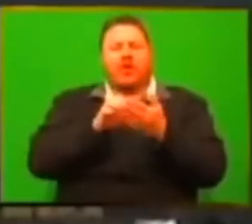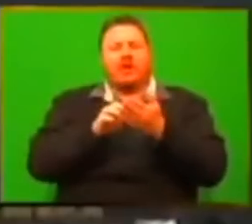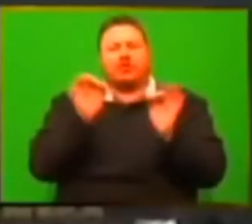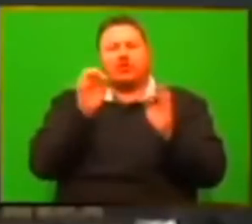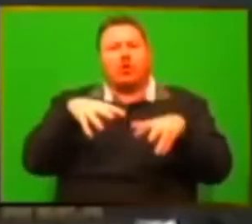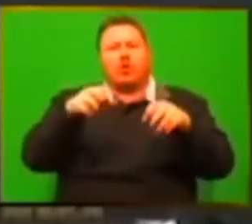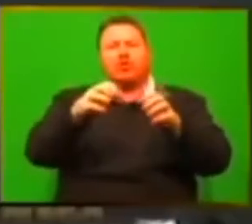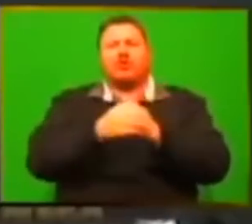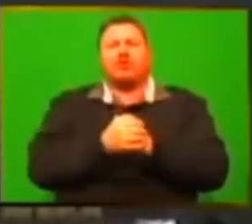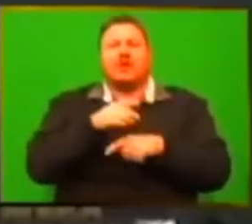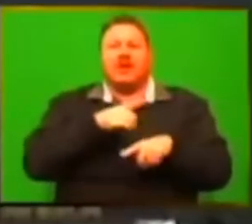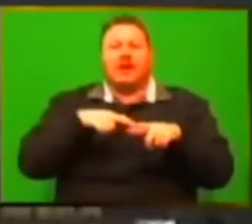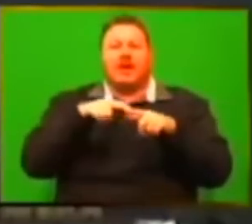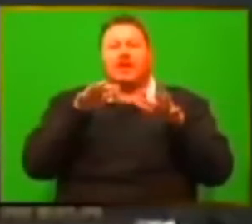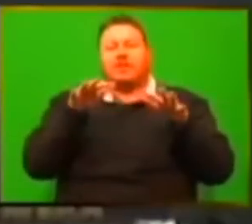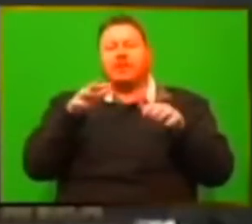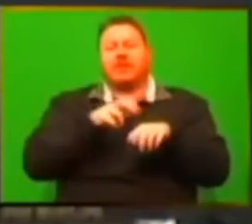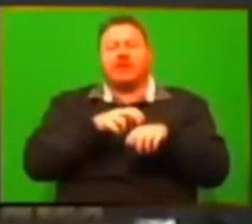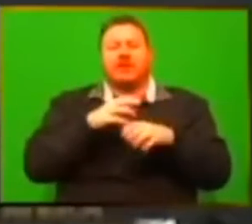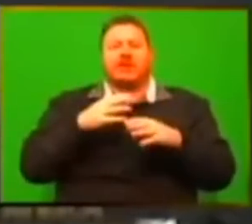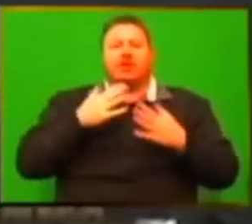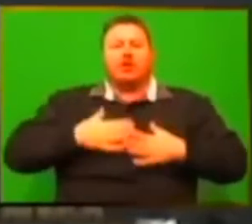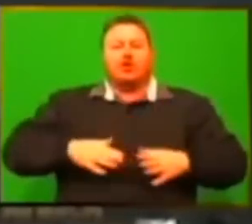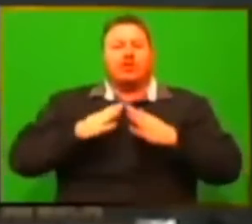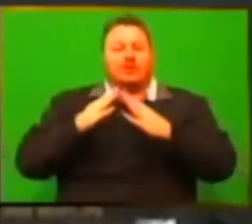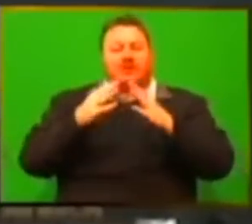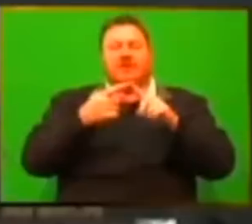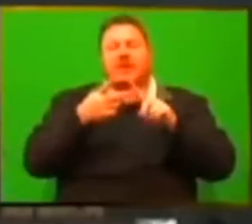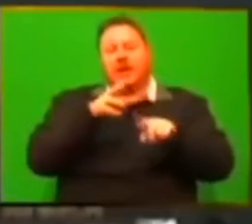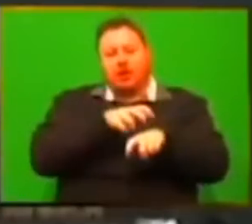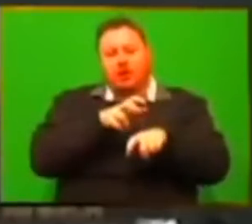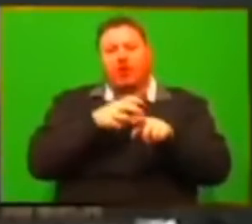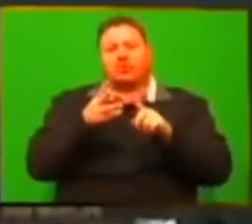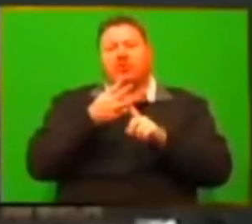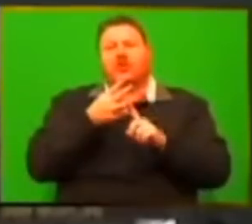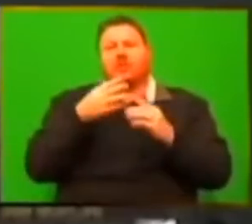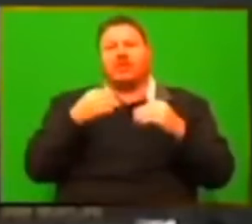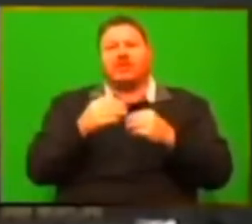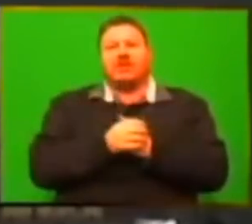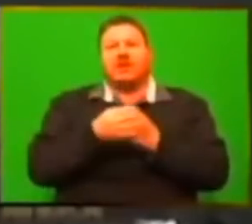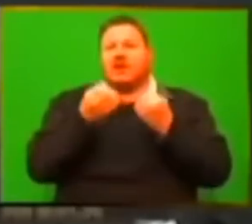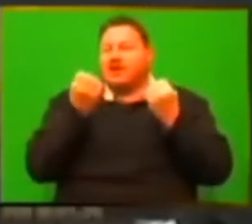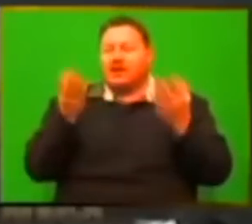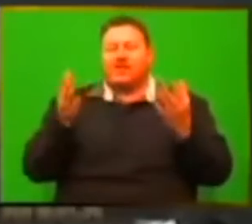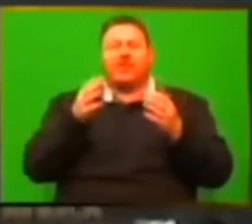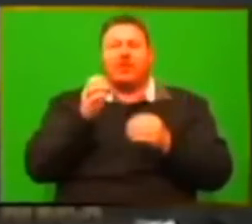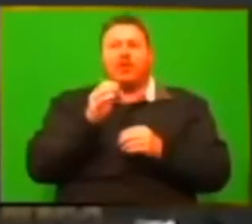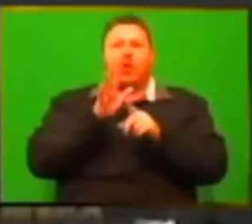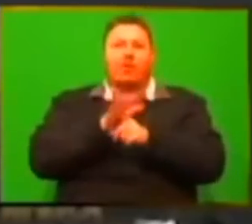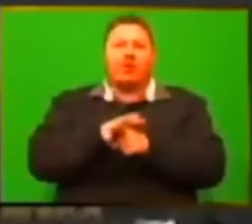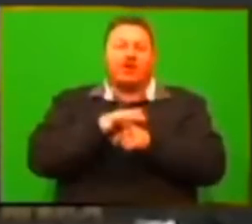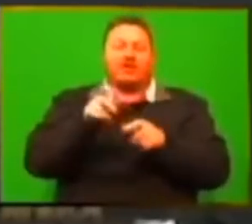desperately needed for human settlement, agriculture, public service and business was left in the hands of the oppressors. Our people